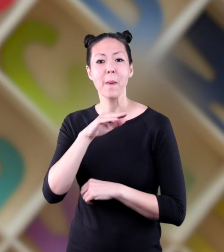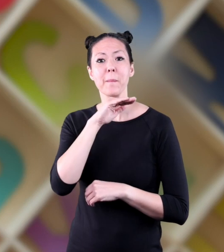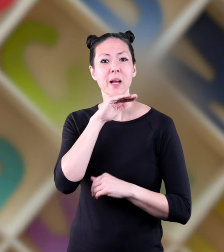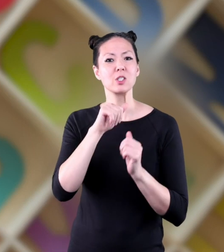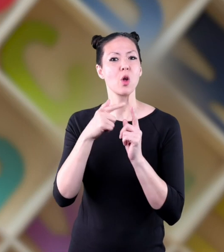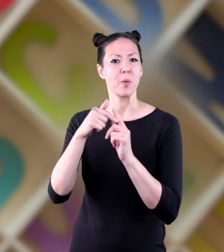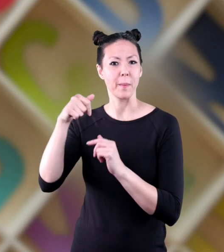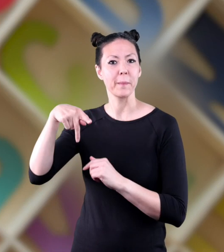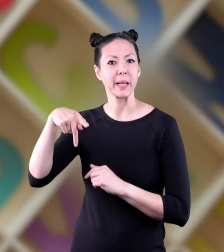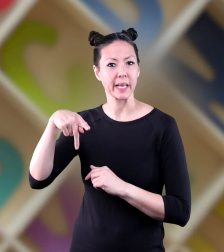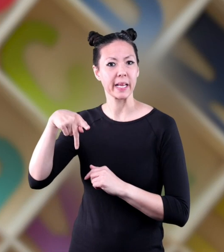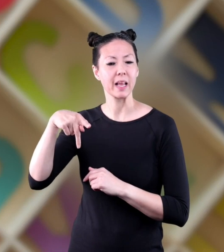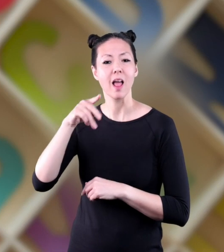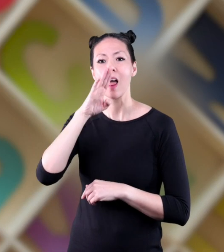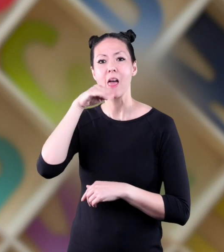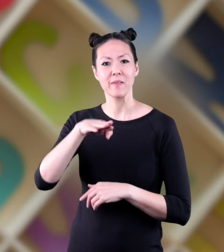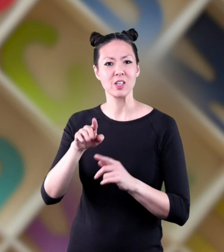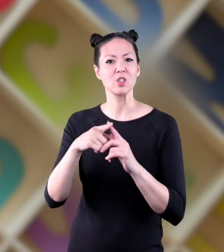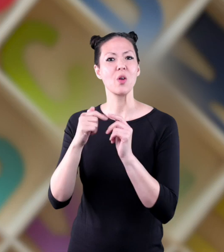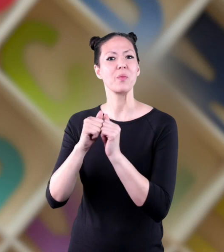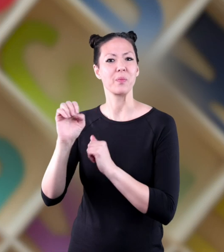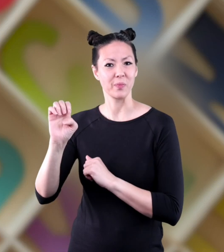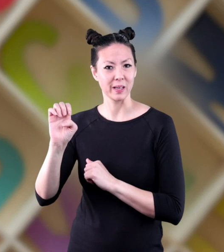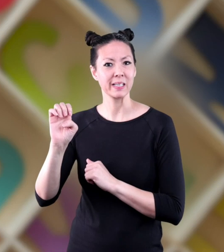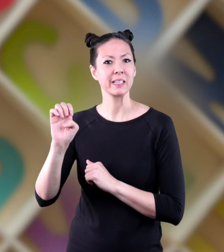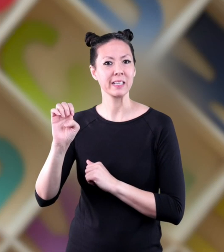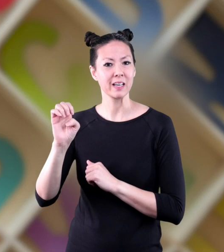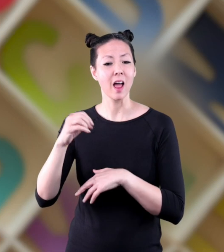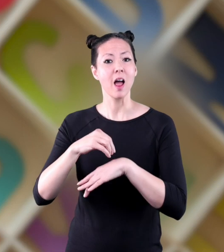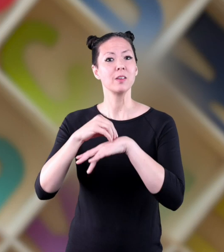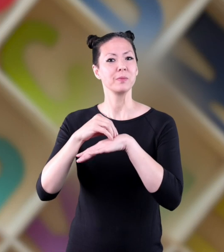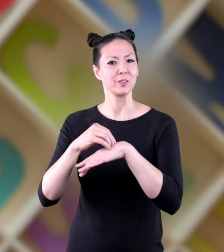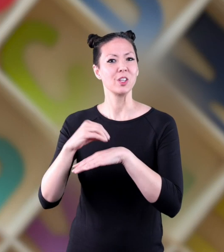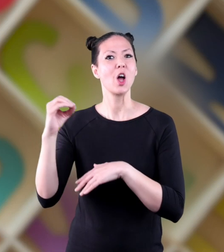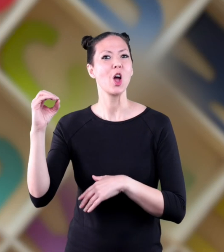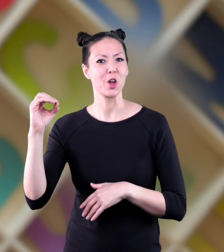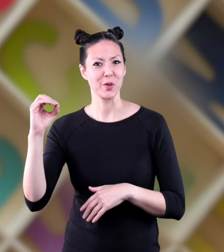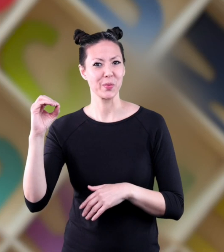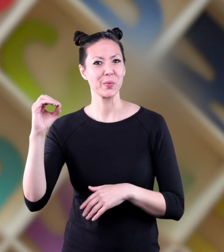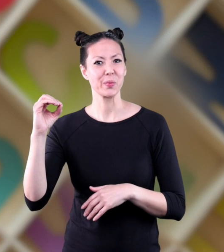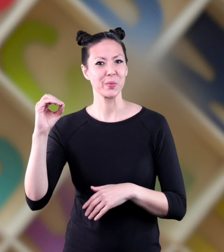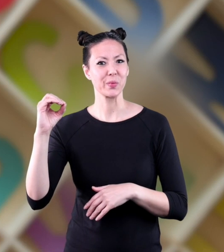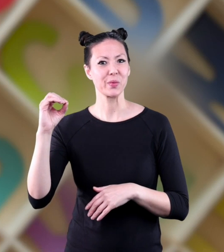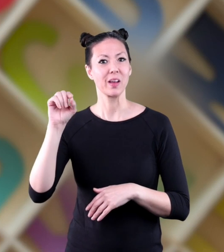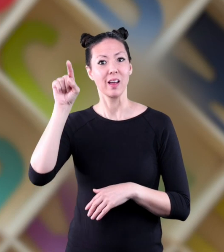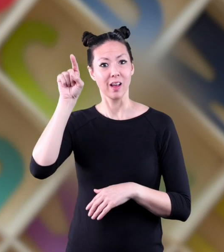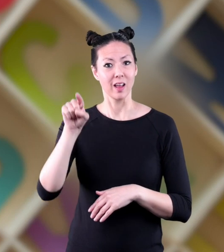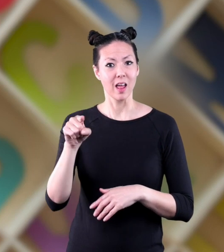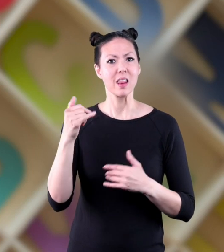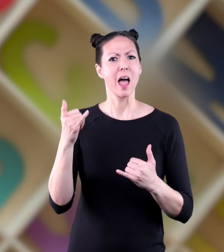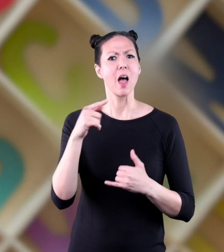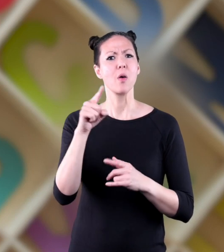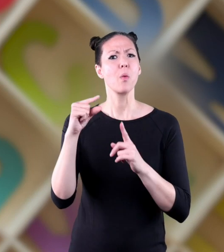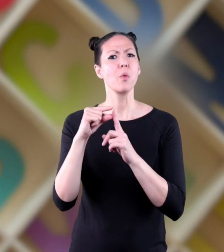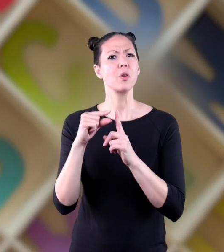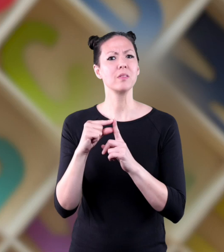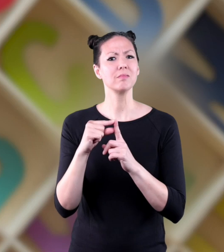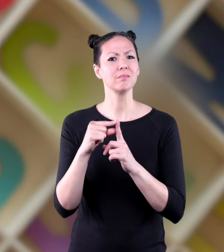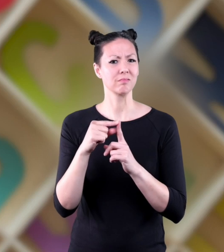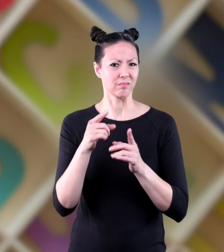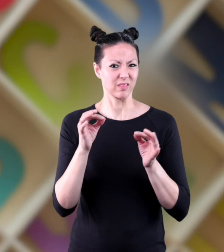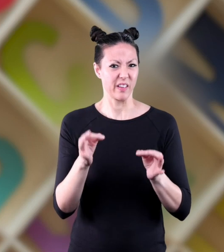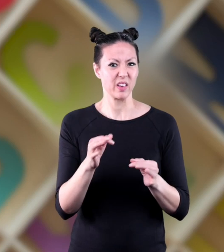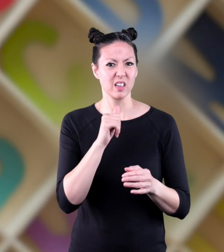pig with P, elephant with an E, and octopus with an O. Right now, these words